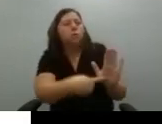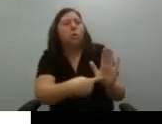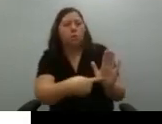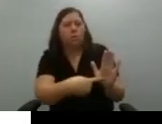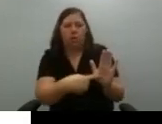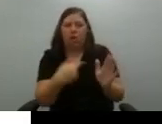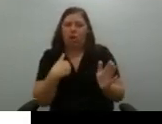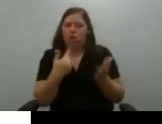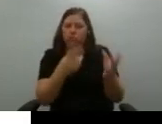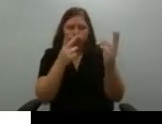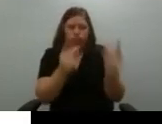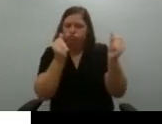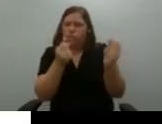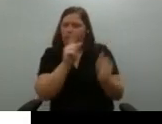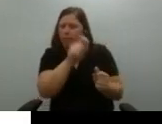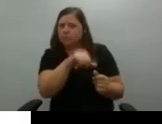right away.